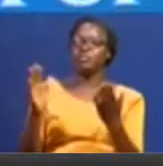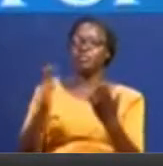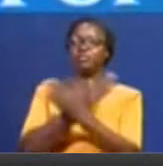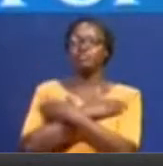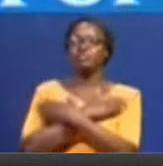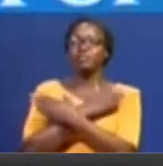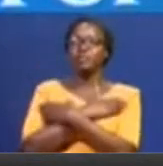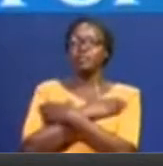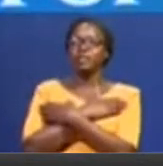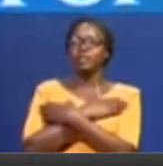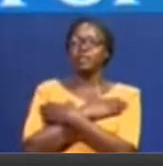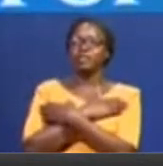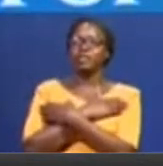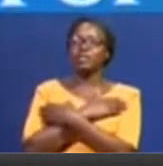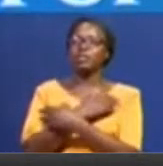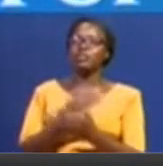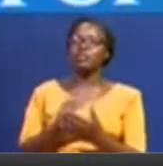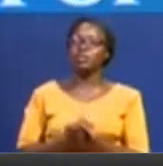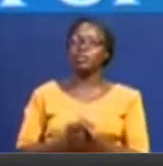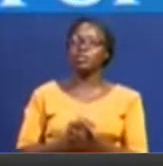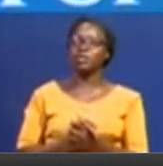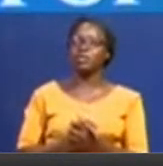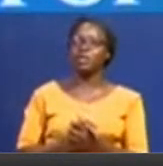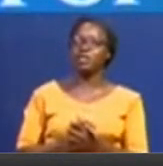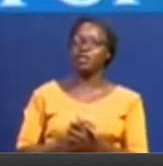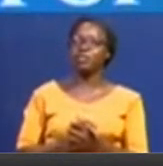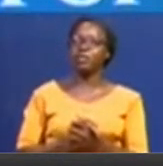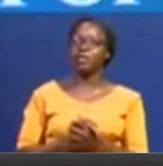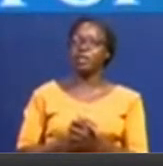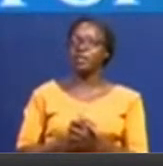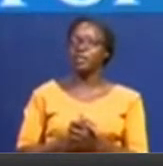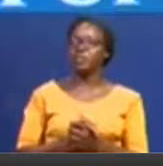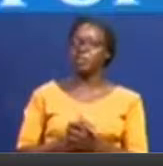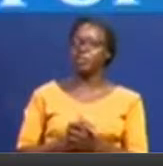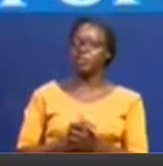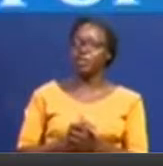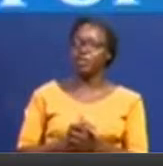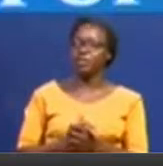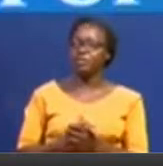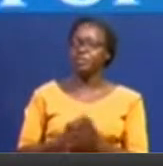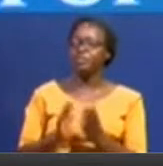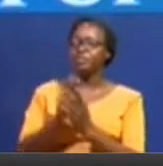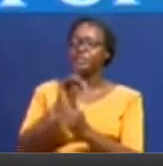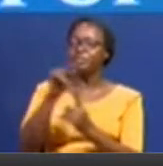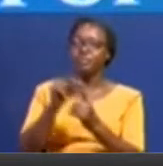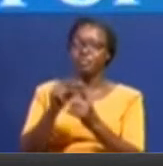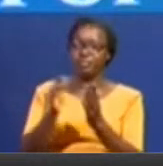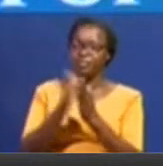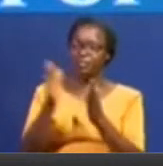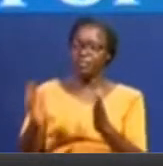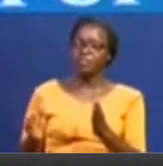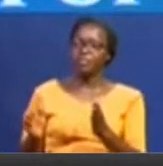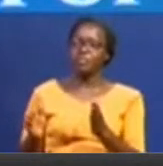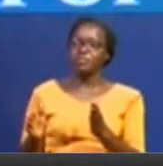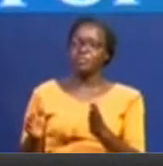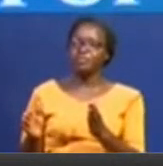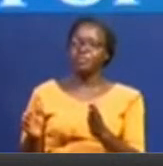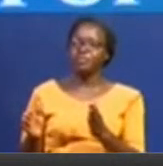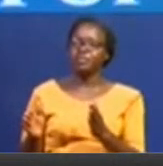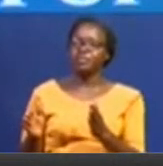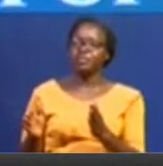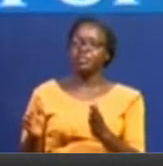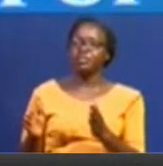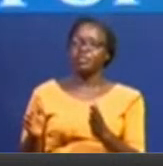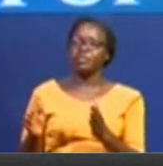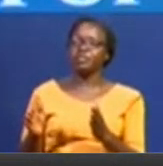court, not in that manner, but in the manner that they are required within specific timelines, when there is a petition filed in